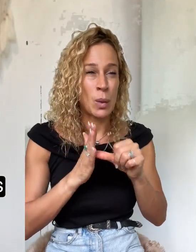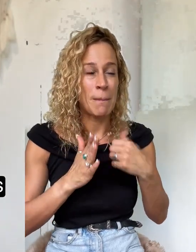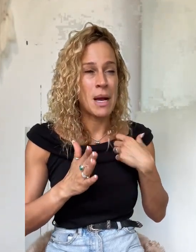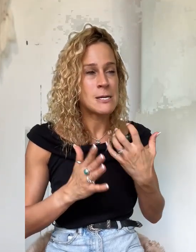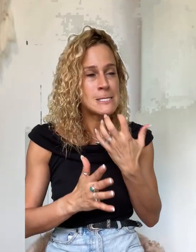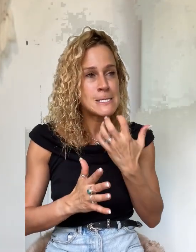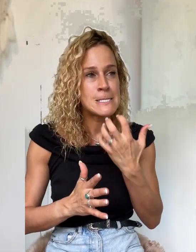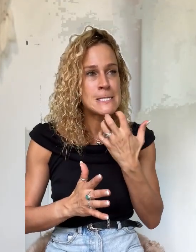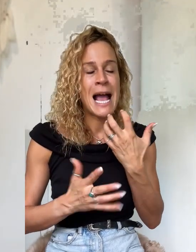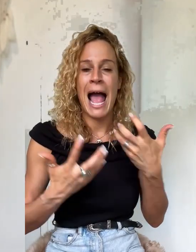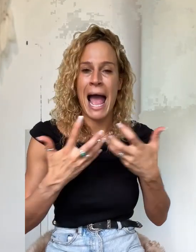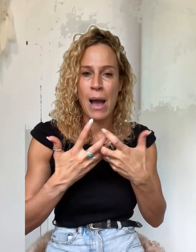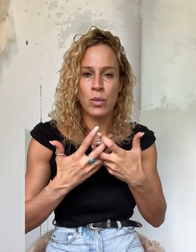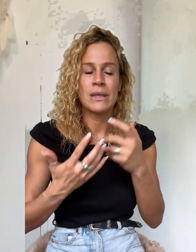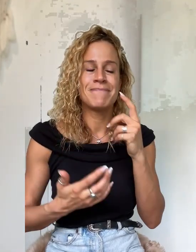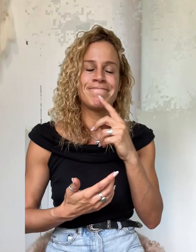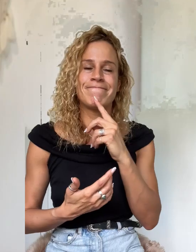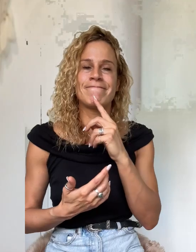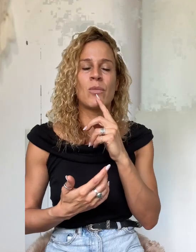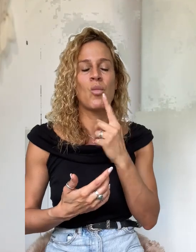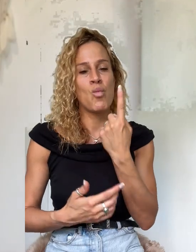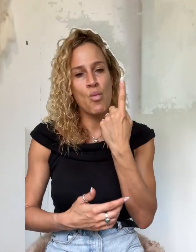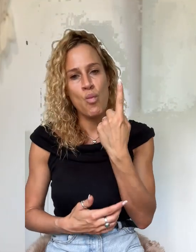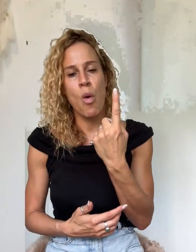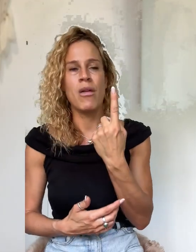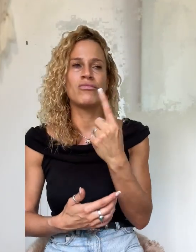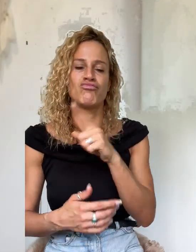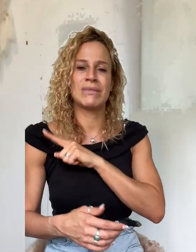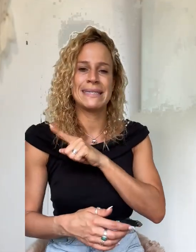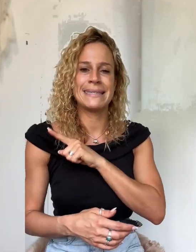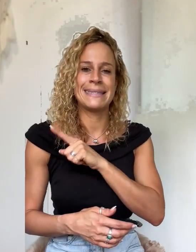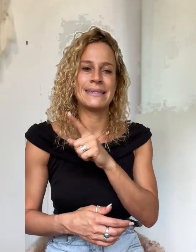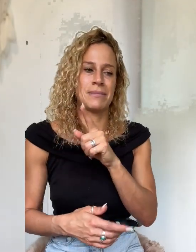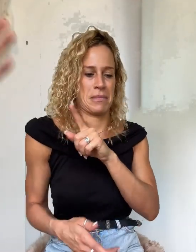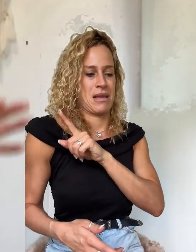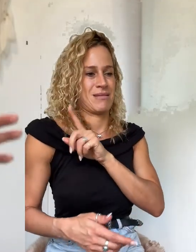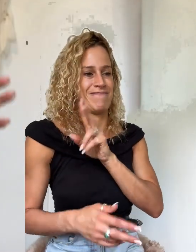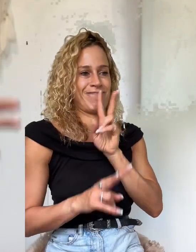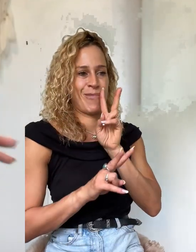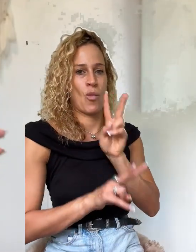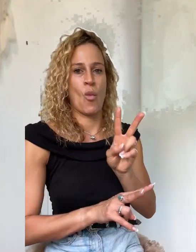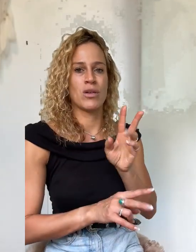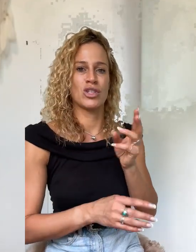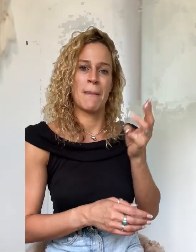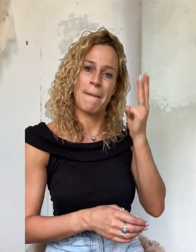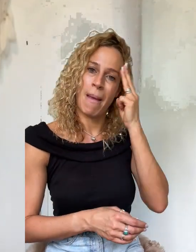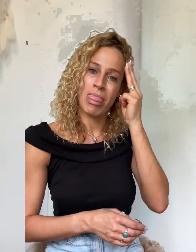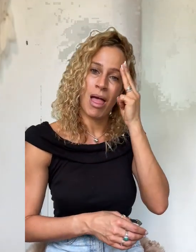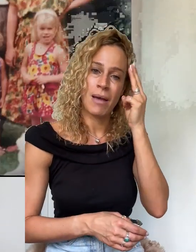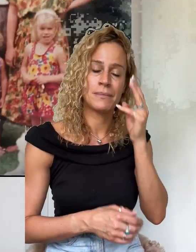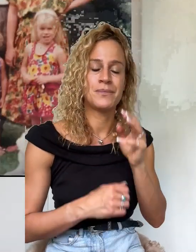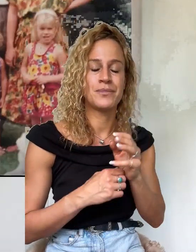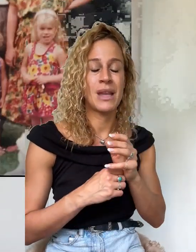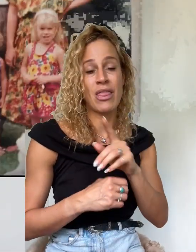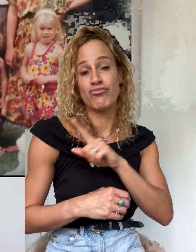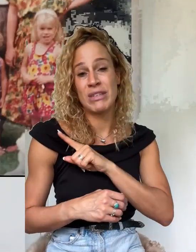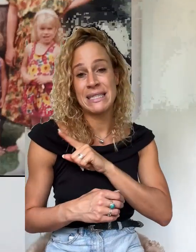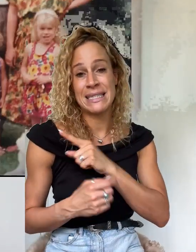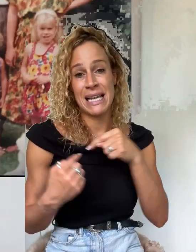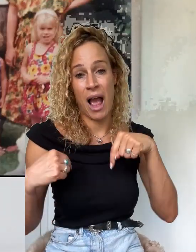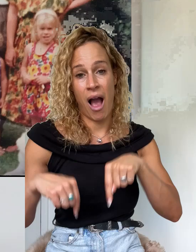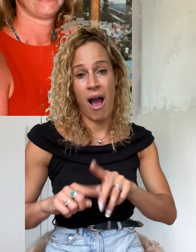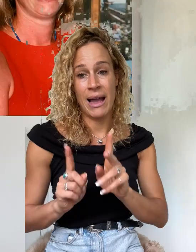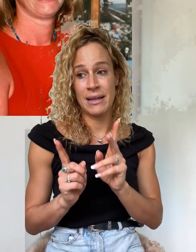was watching my mother, who is, the reason why I talk so much about